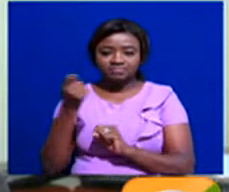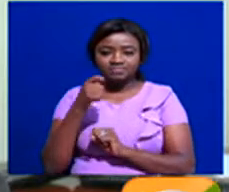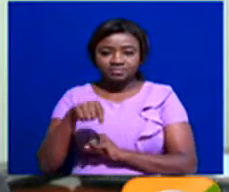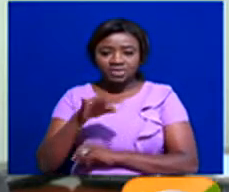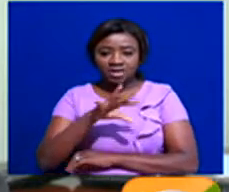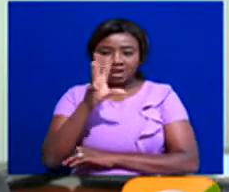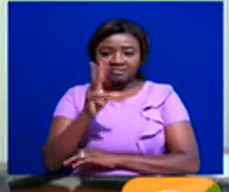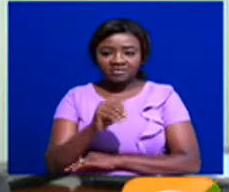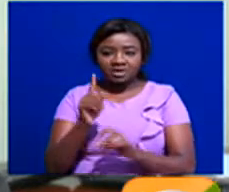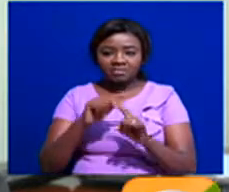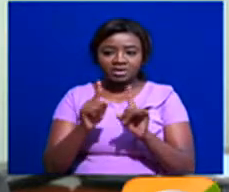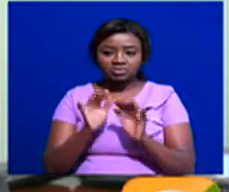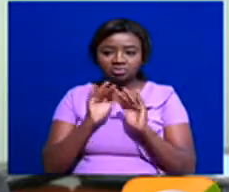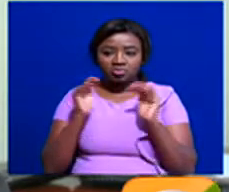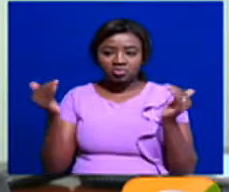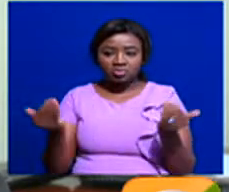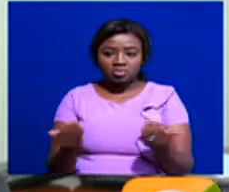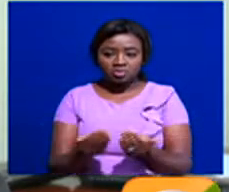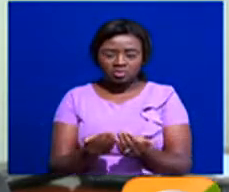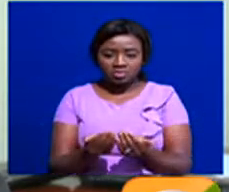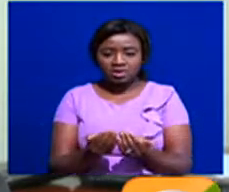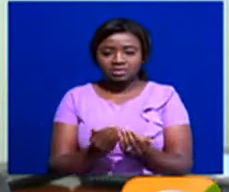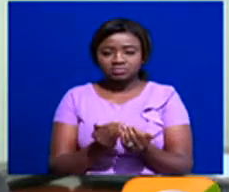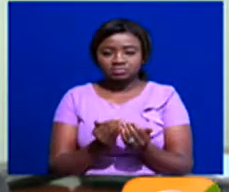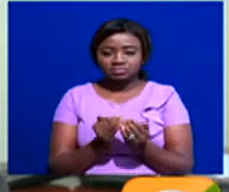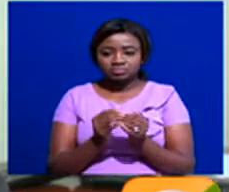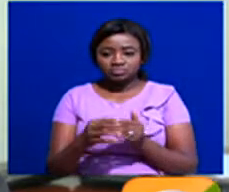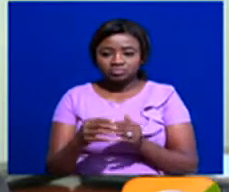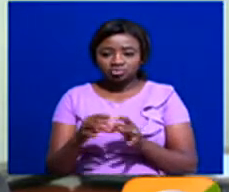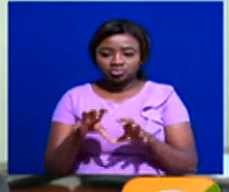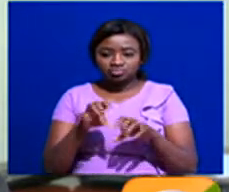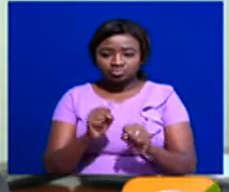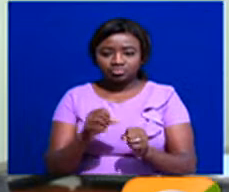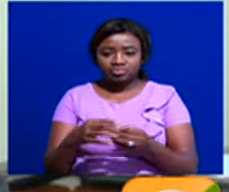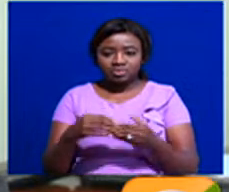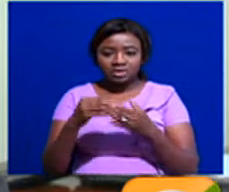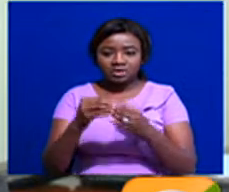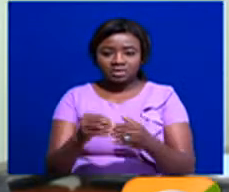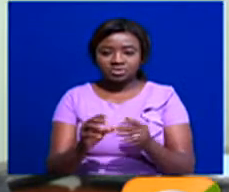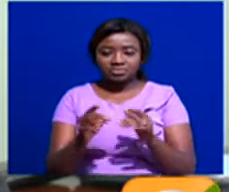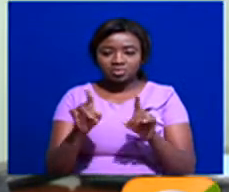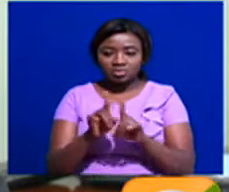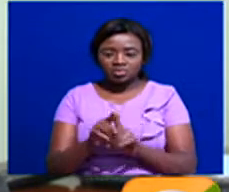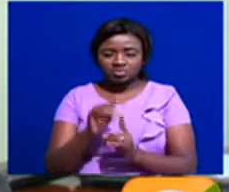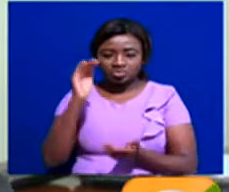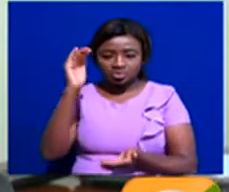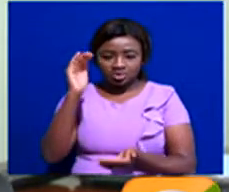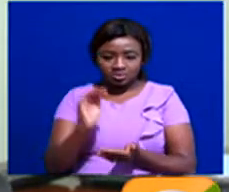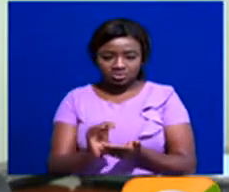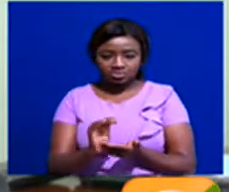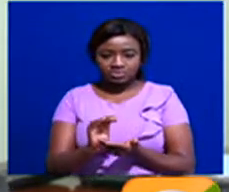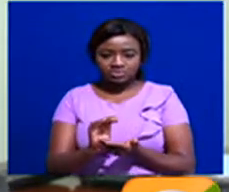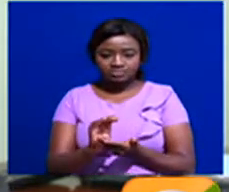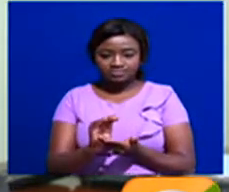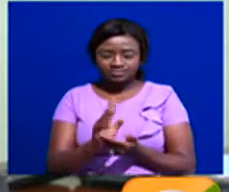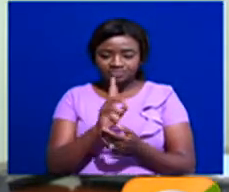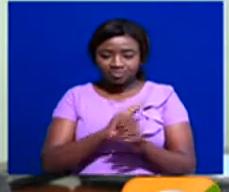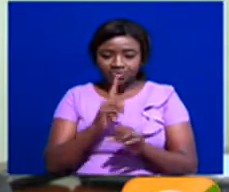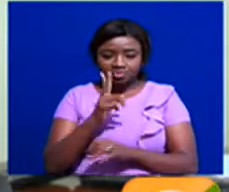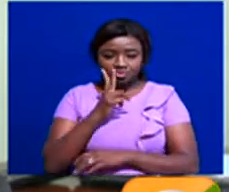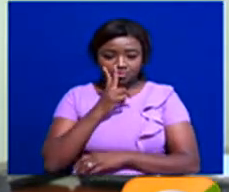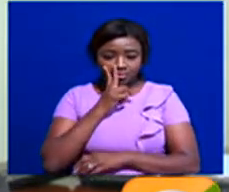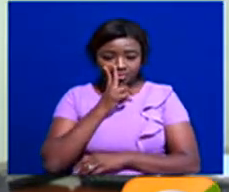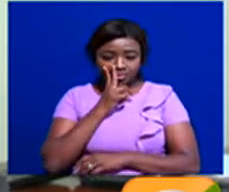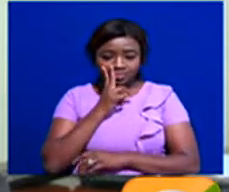but globally, to take that leadership to demonstrate that reducing tobacco use is good for health, is good